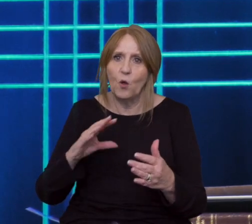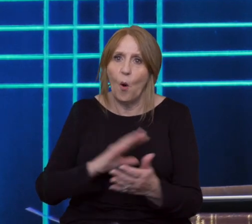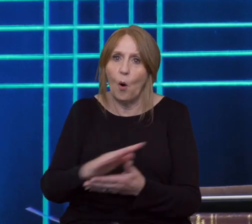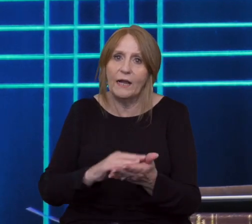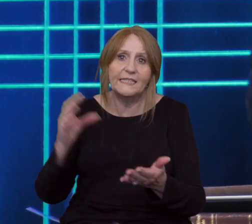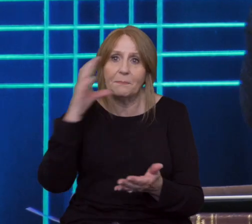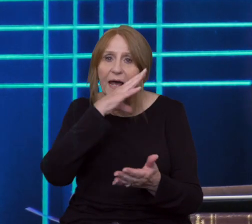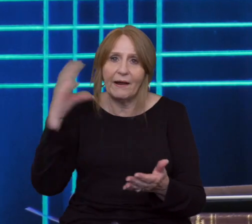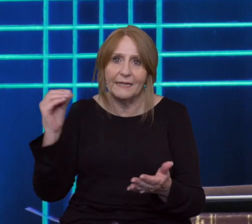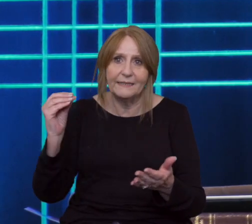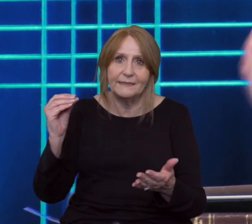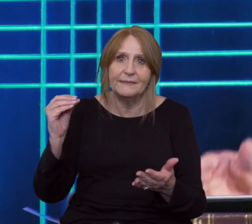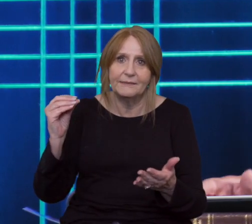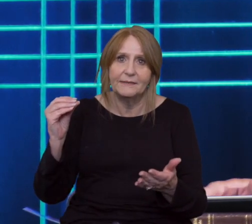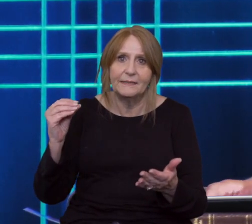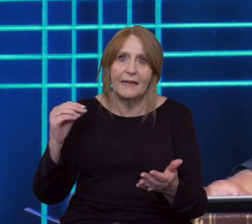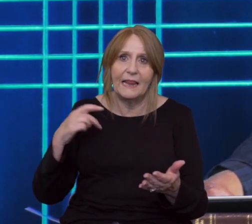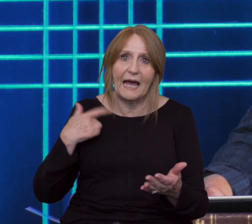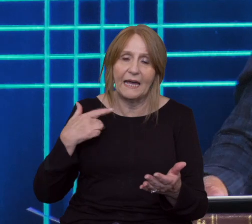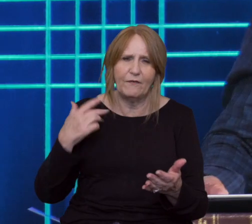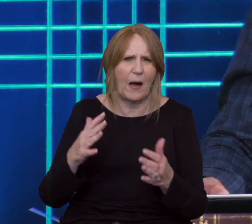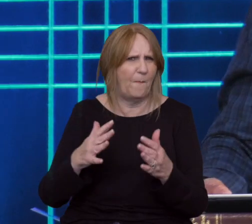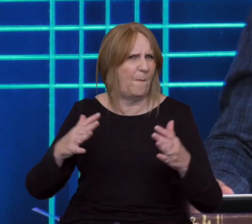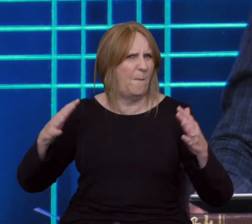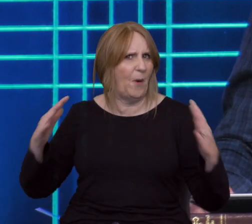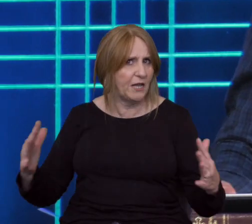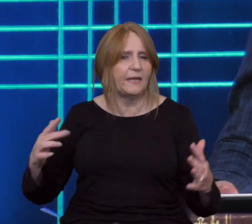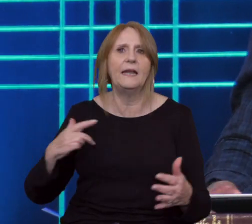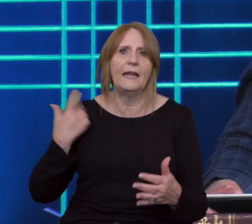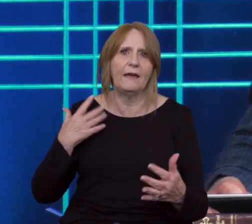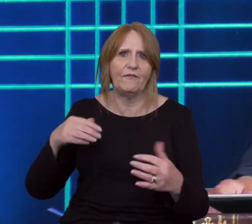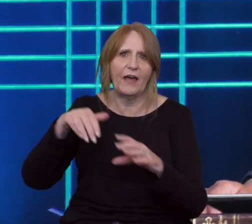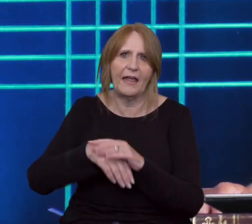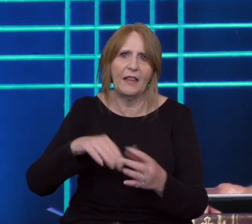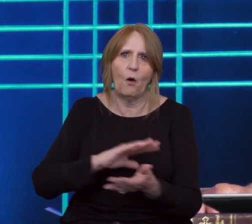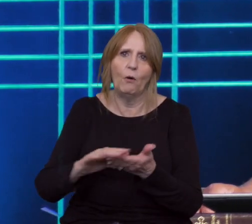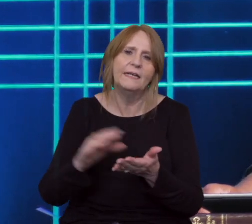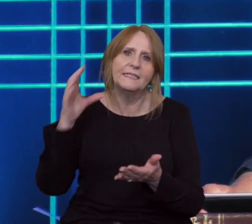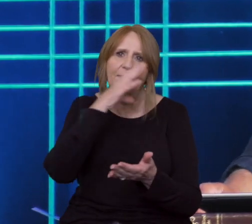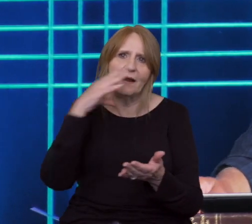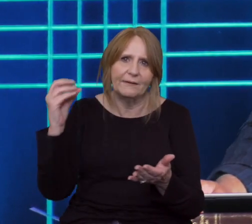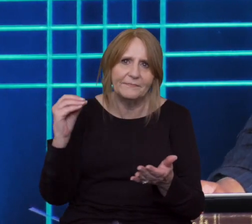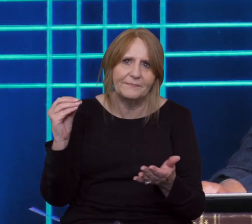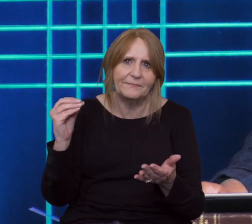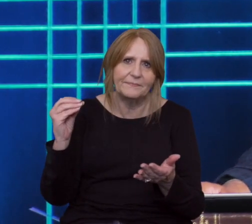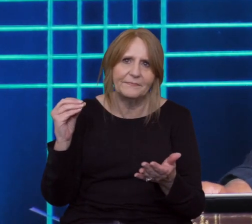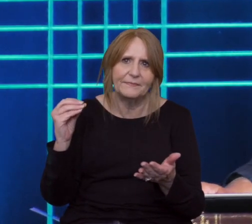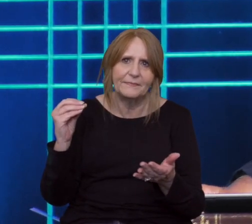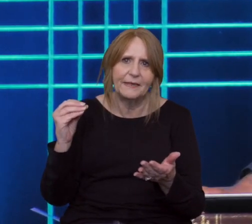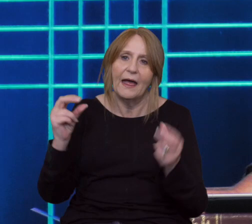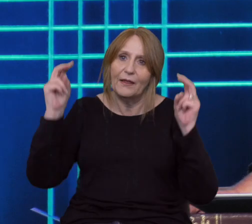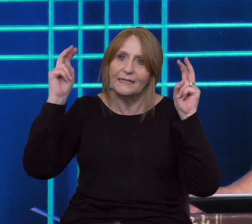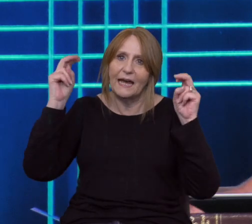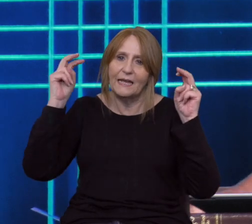God wants you to come into the abundant life that he has for you. The title to today's message, The Exchanged Life, is